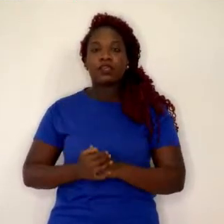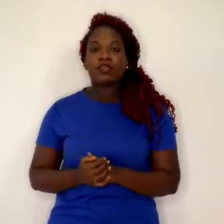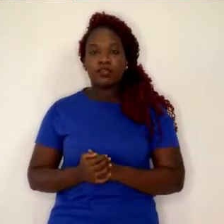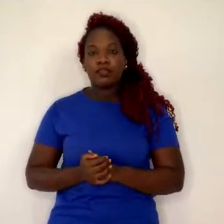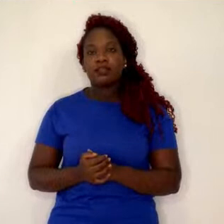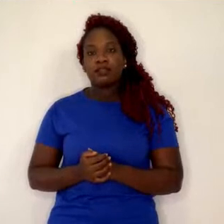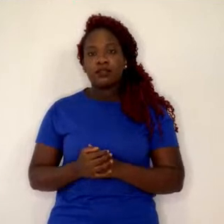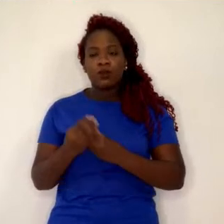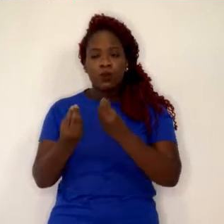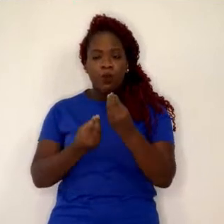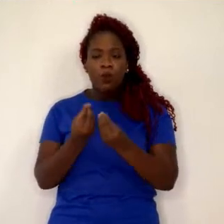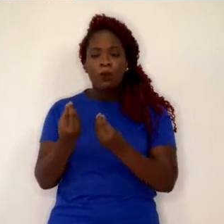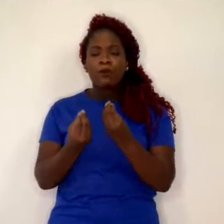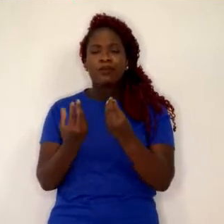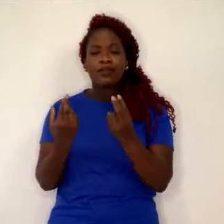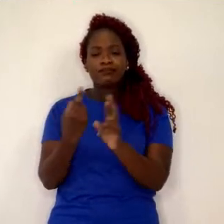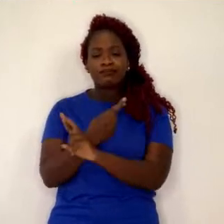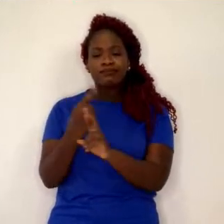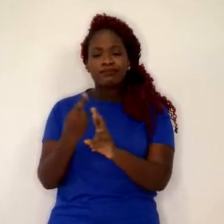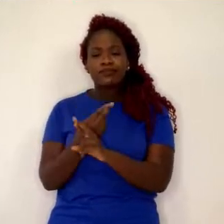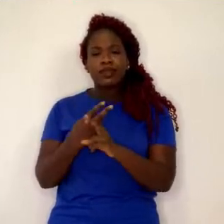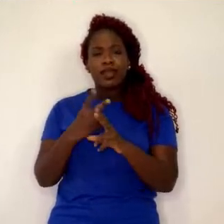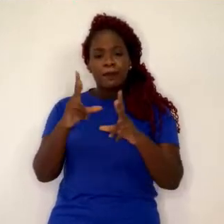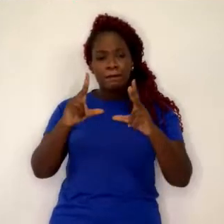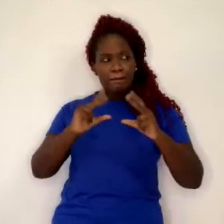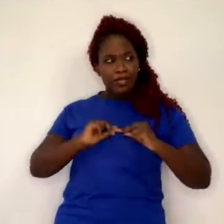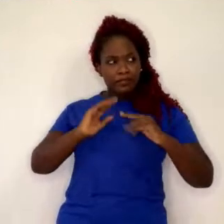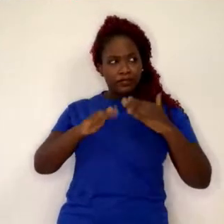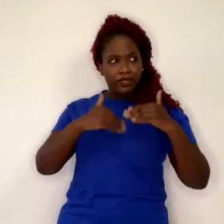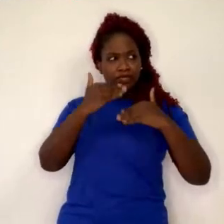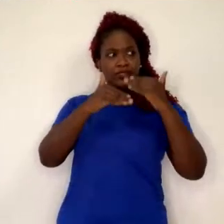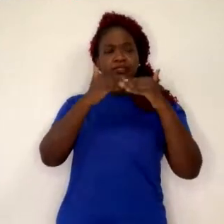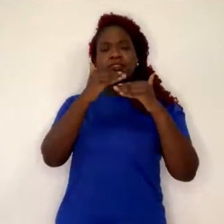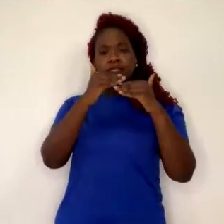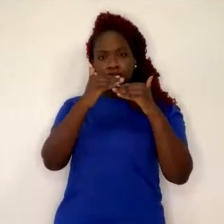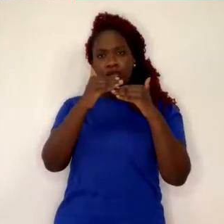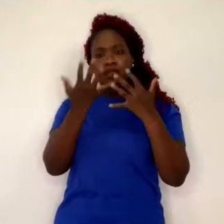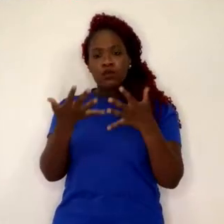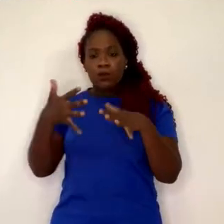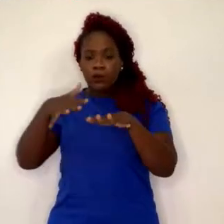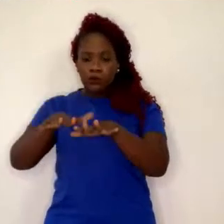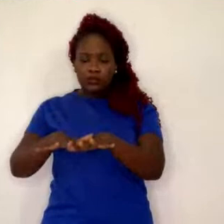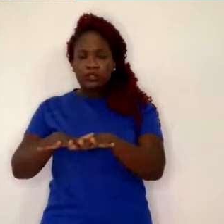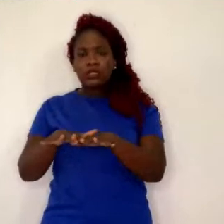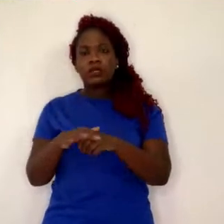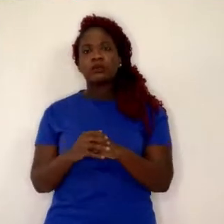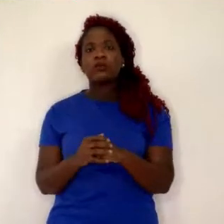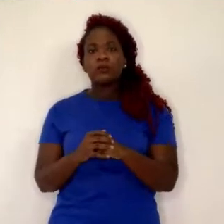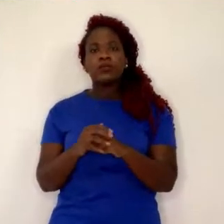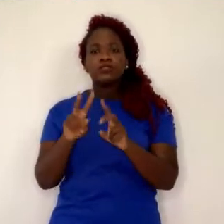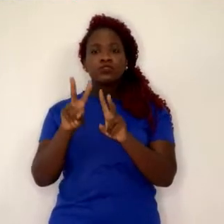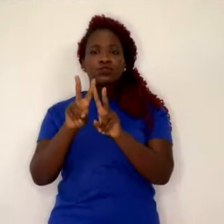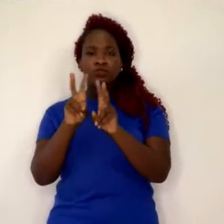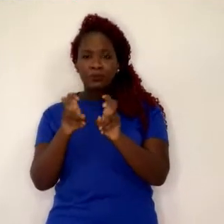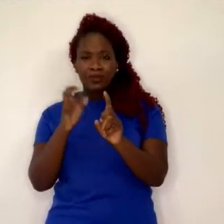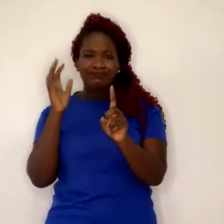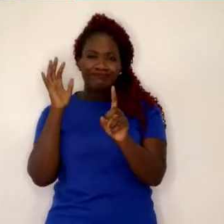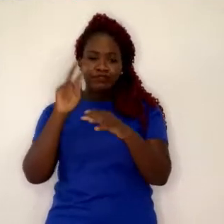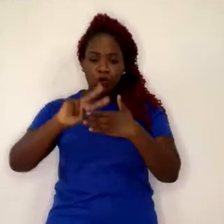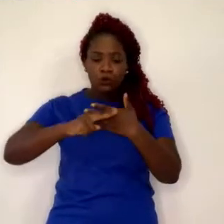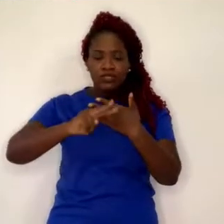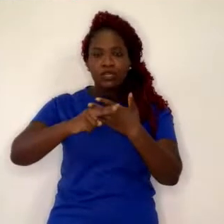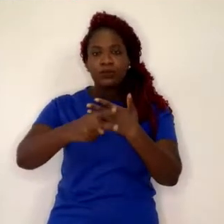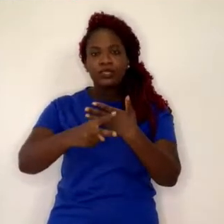the importance of this education in Brazil. Then the dichotomy between meritocracy and inclusion, and then